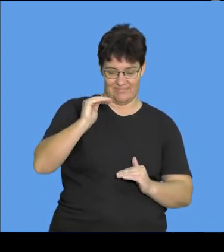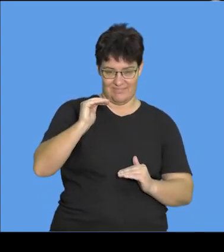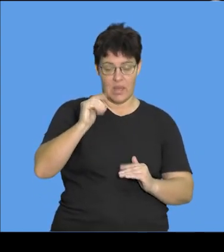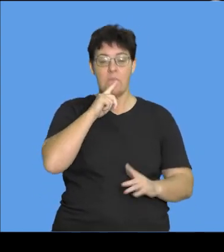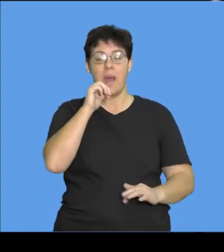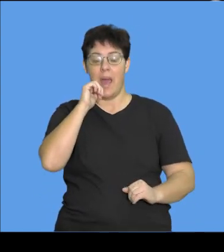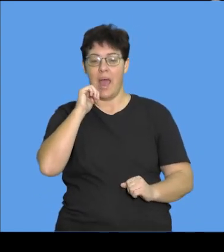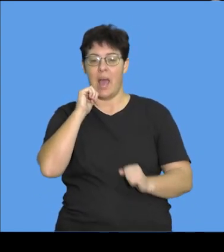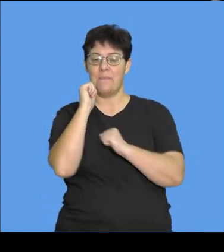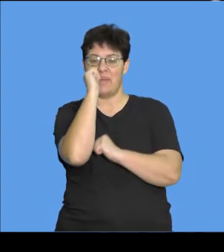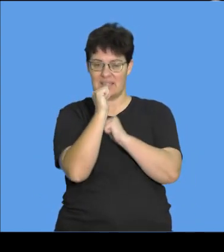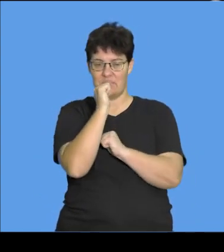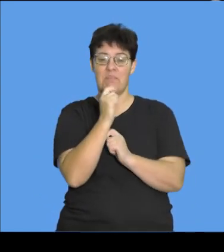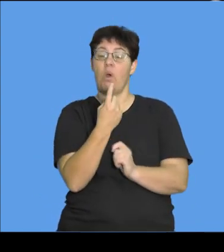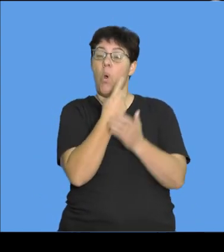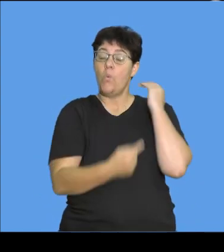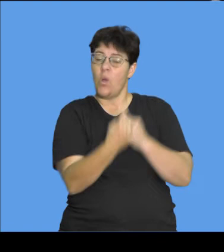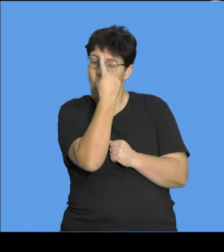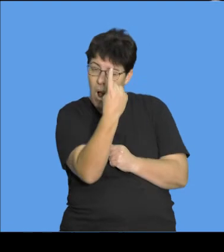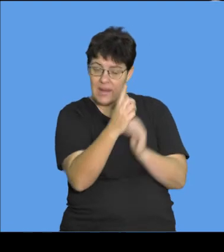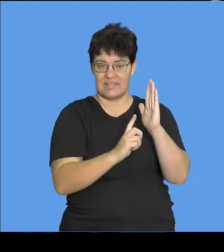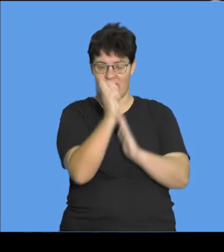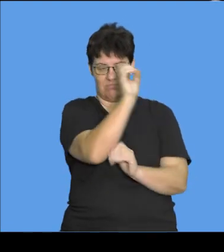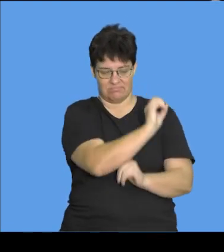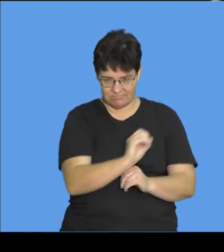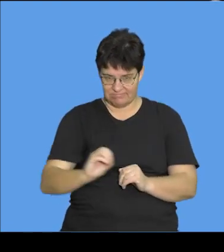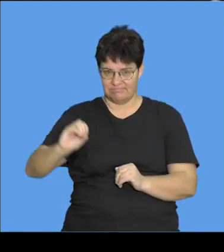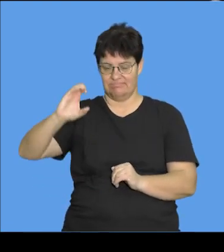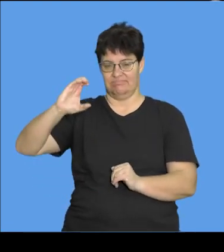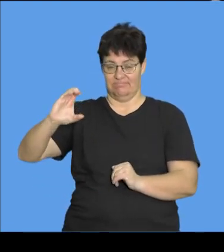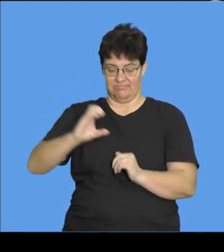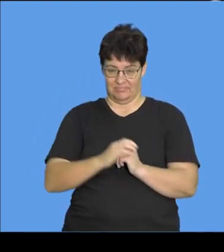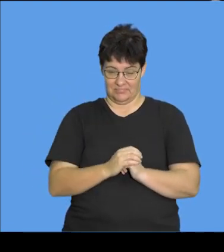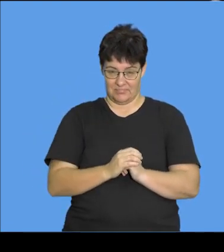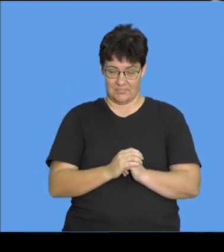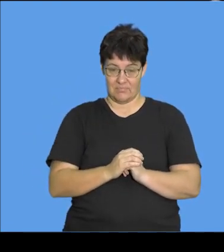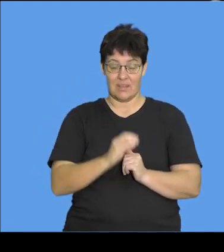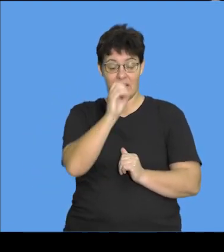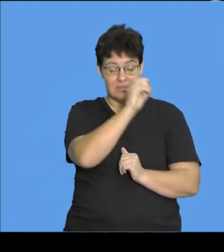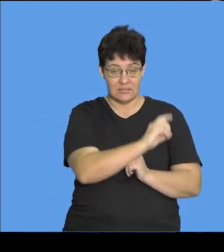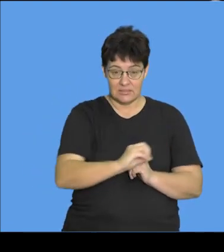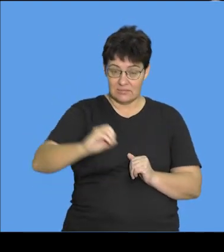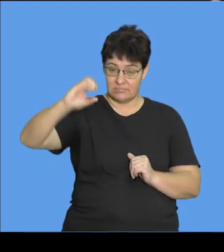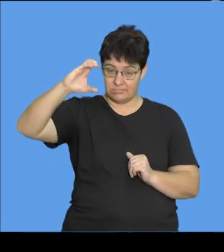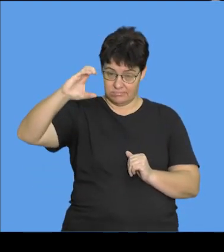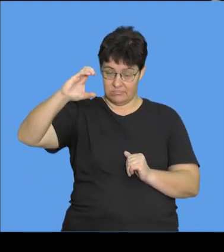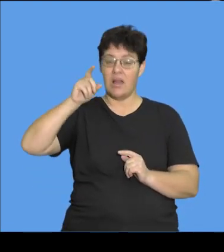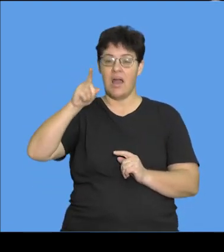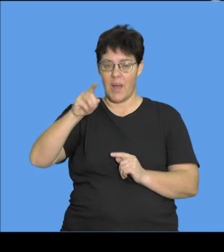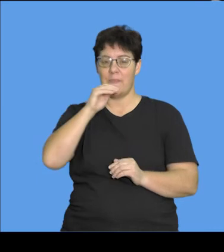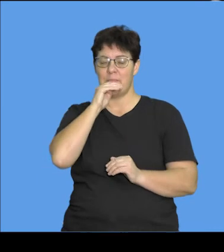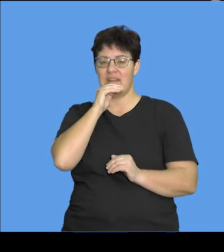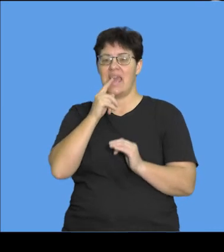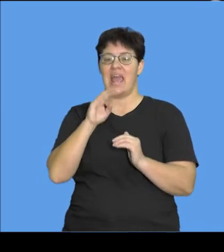that a single follicle develops. So the development of this follicle causes an increase in